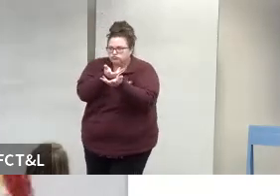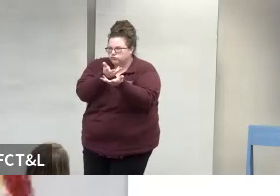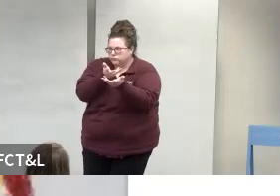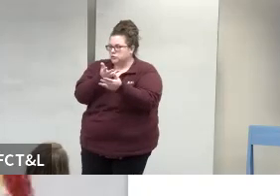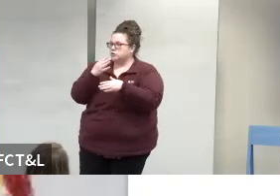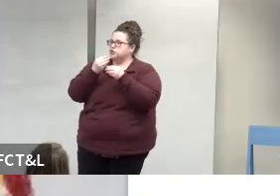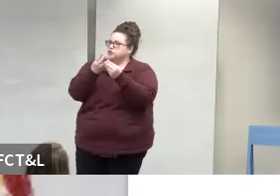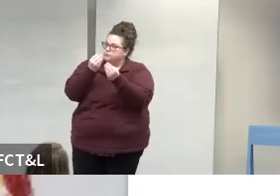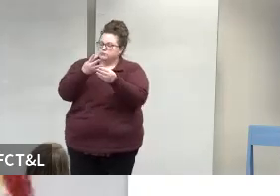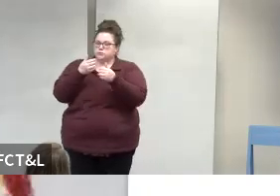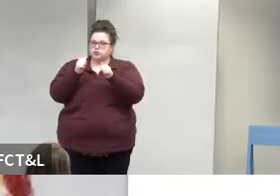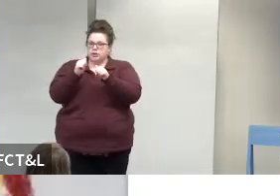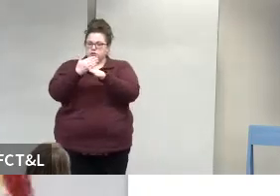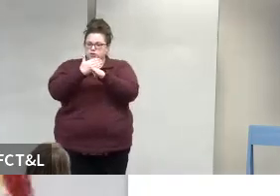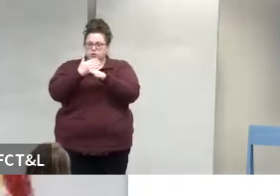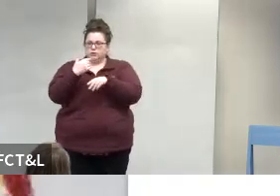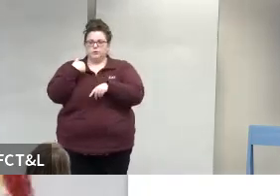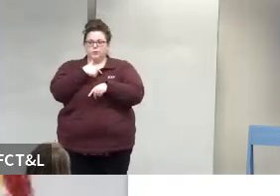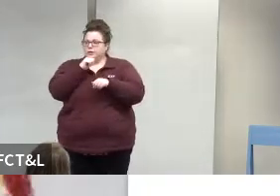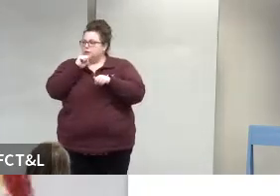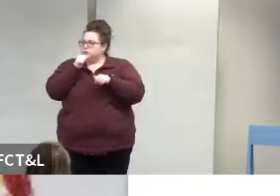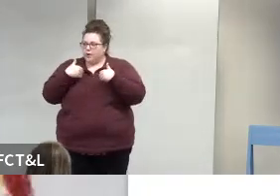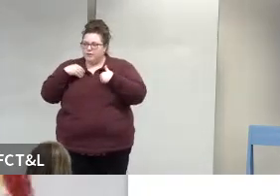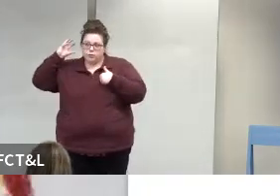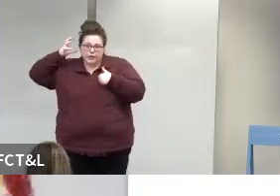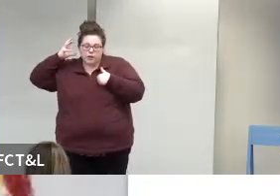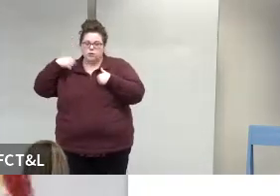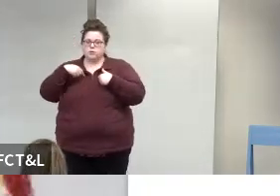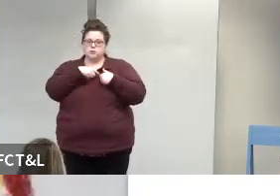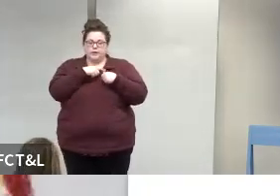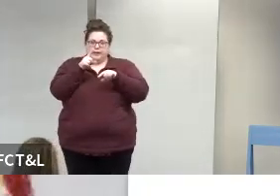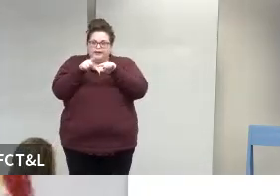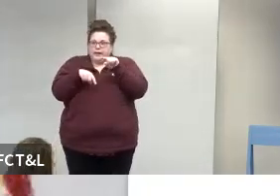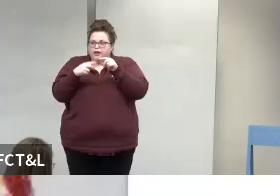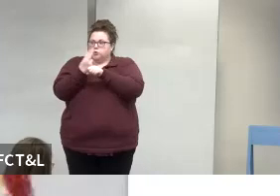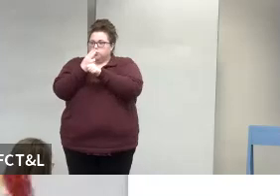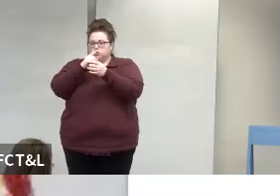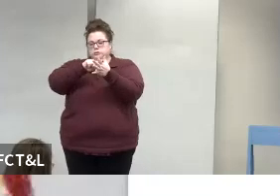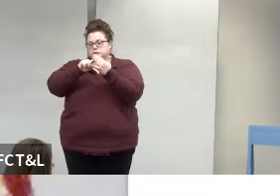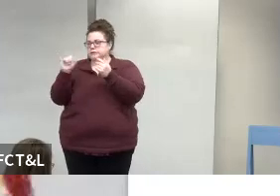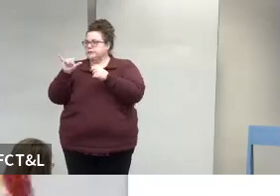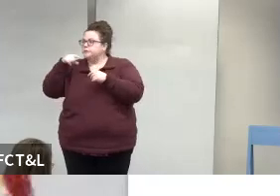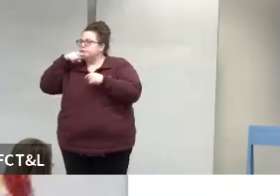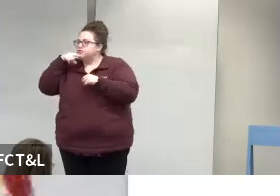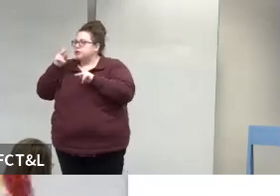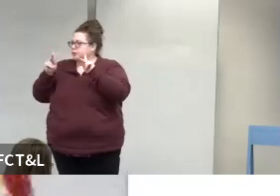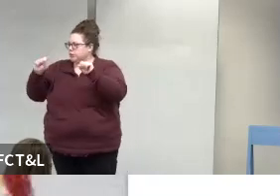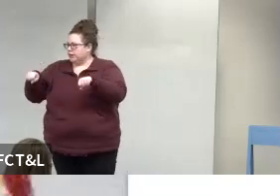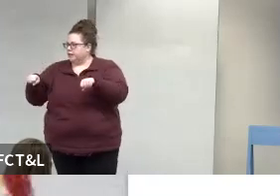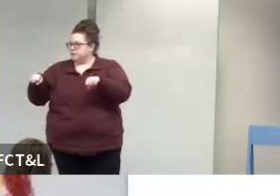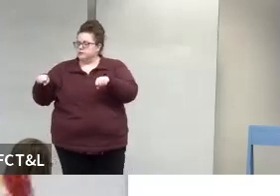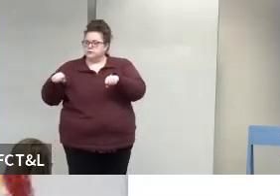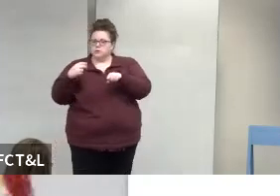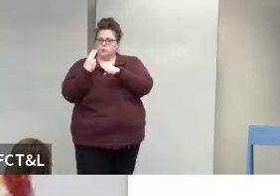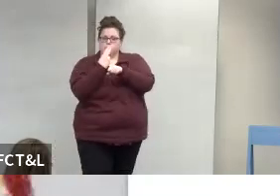by going to one another's house and interacting with each other. There was that cultural value of a shared information because we don't have access to